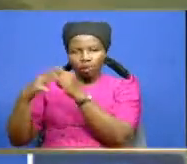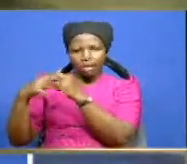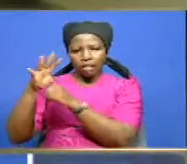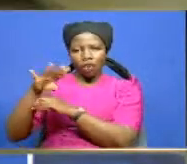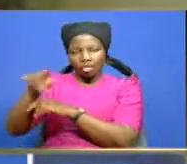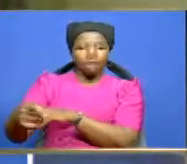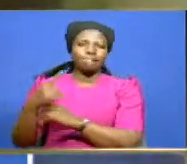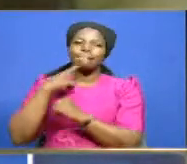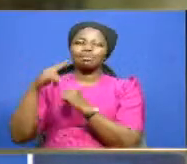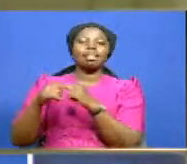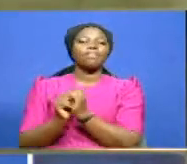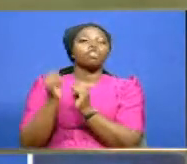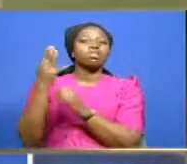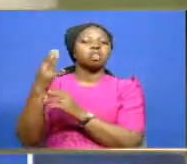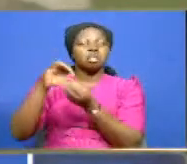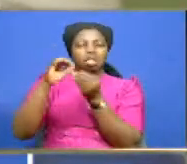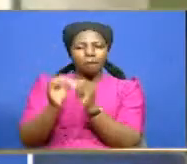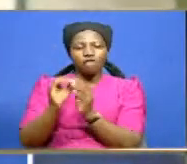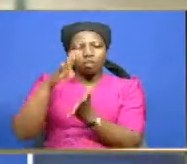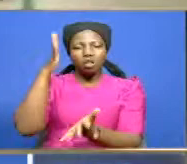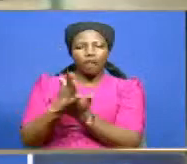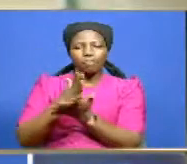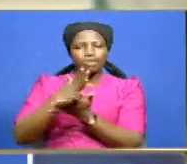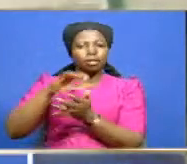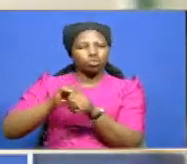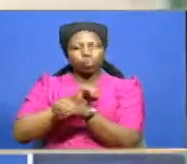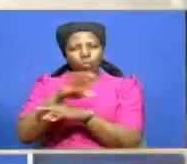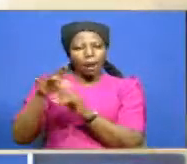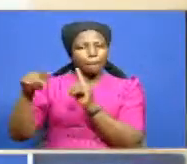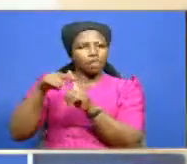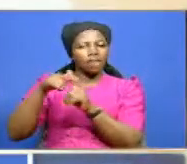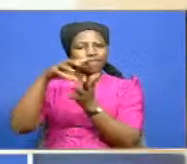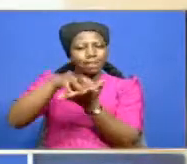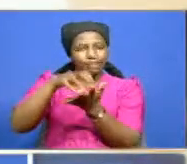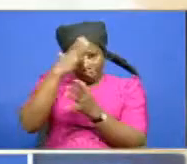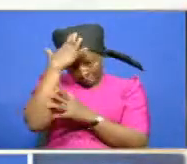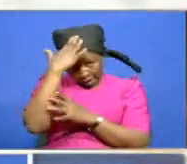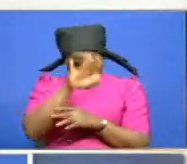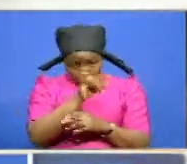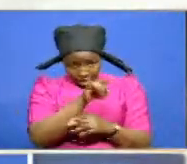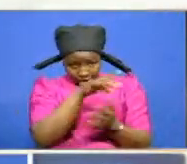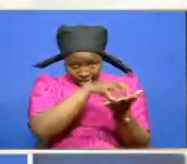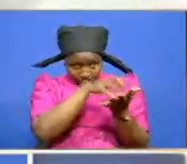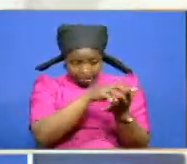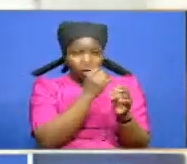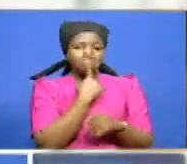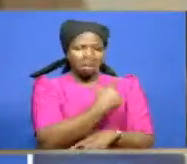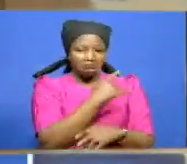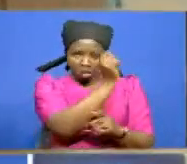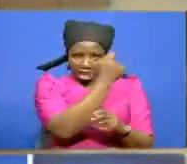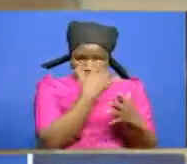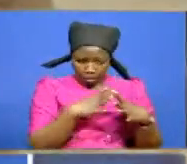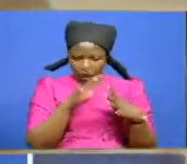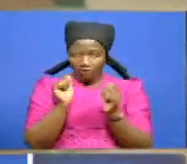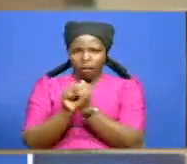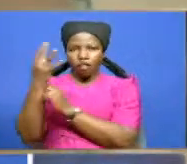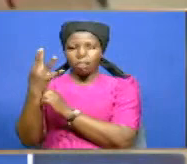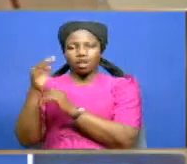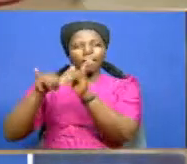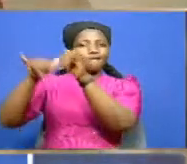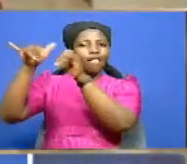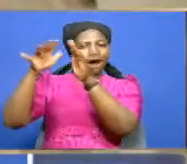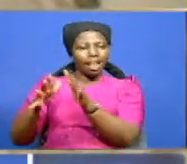94,614 the number of confirmed positive cases Monday. From the cases, 100 are Kenyans, while 14 are foreigners.